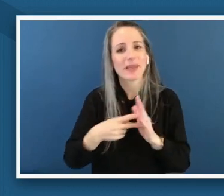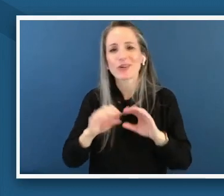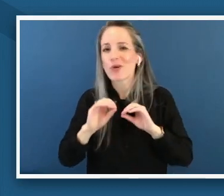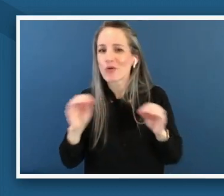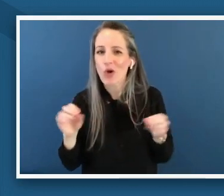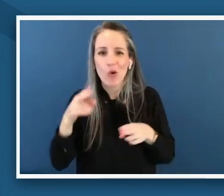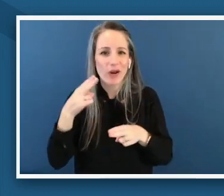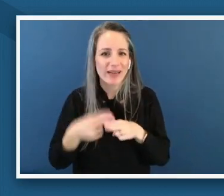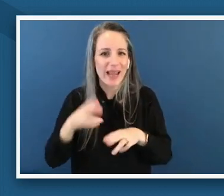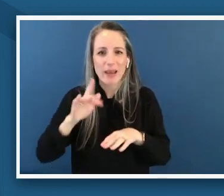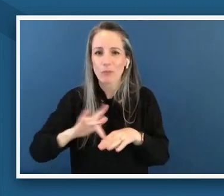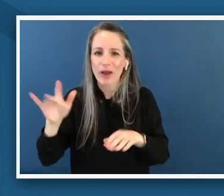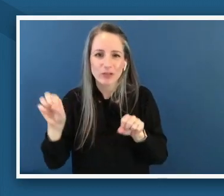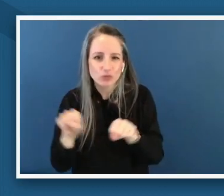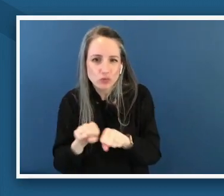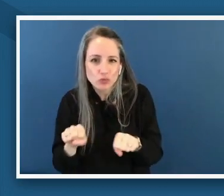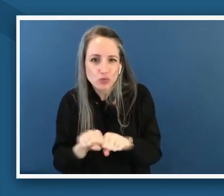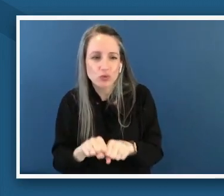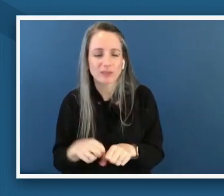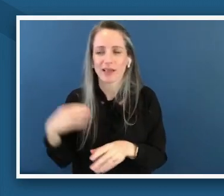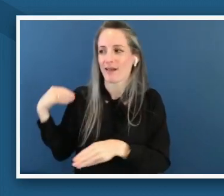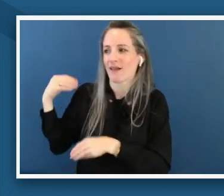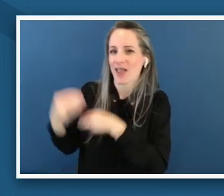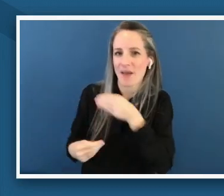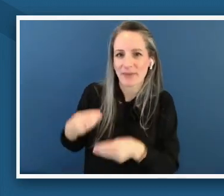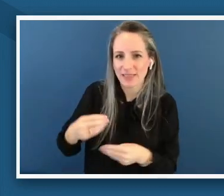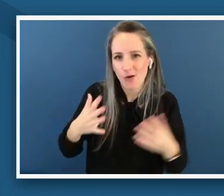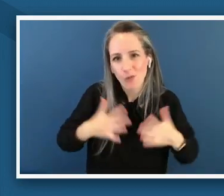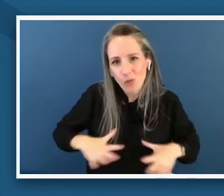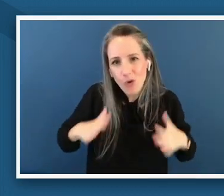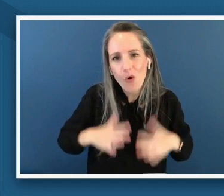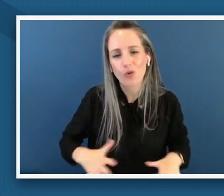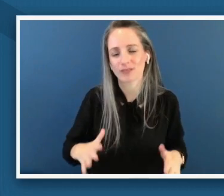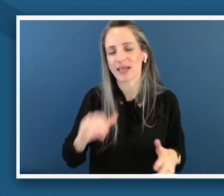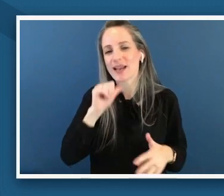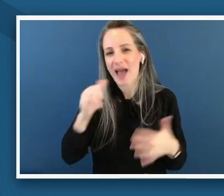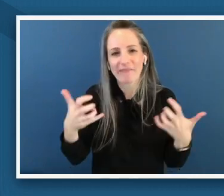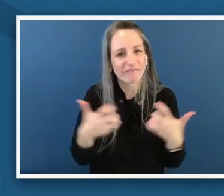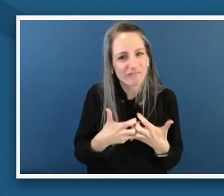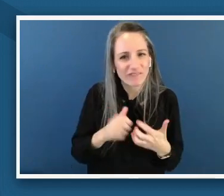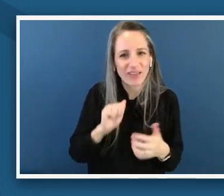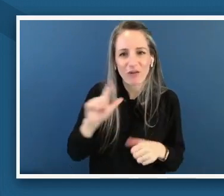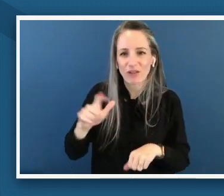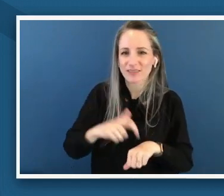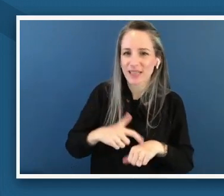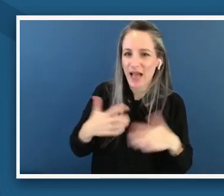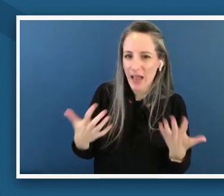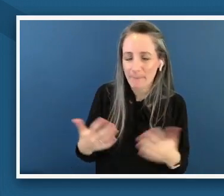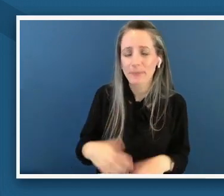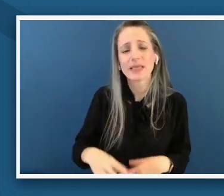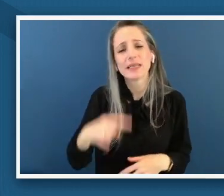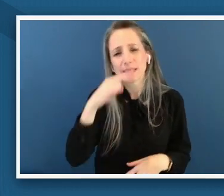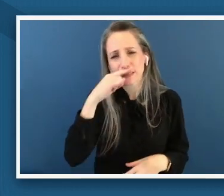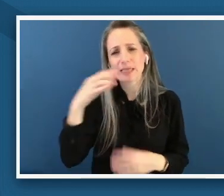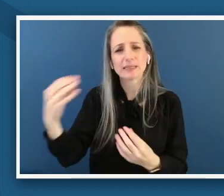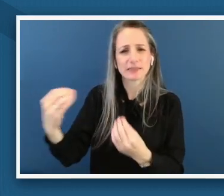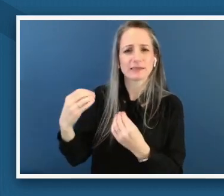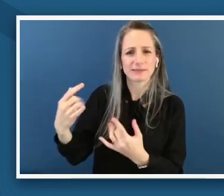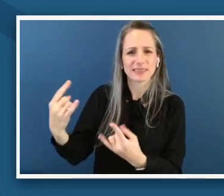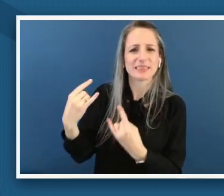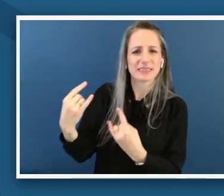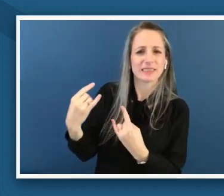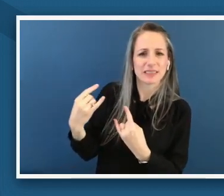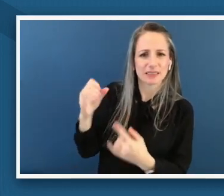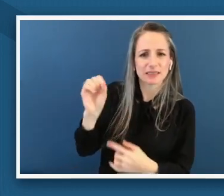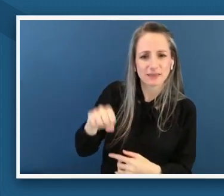clothes that didn't fit because they were hand-me-downs. And so, I'd have kids tease me. On top of that, I'm